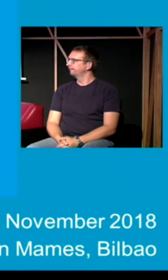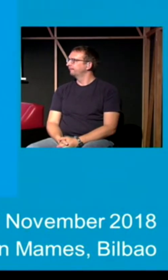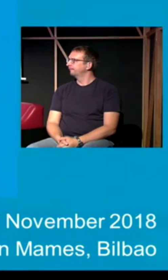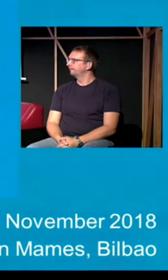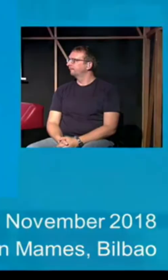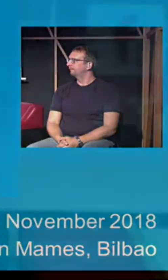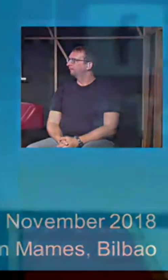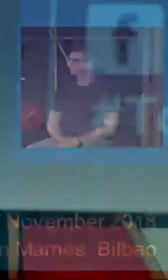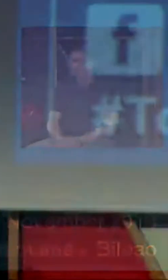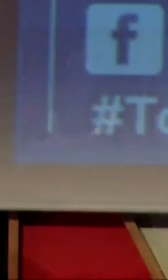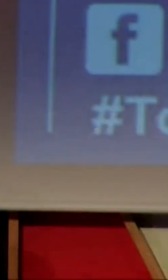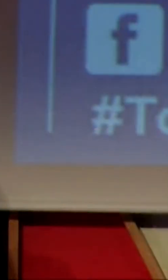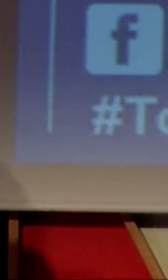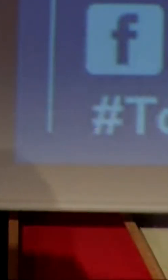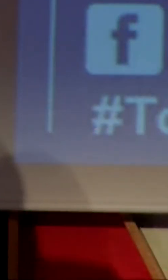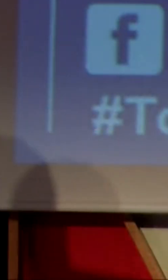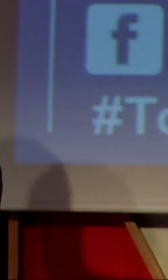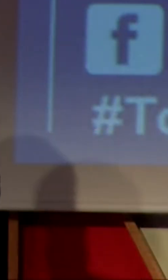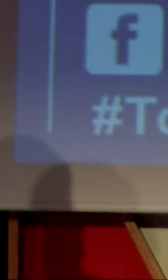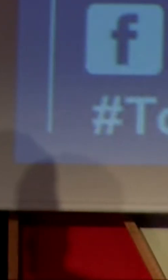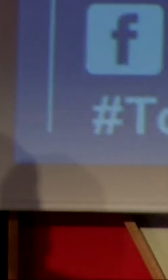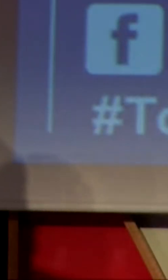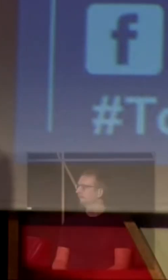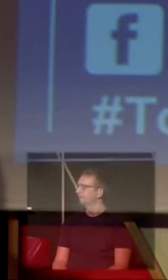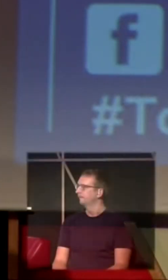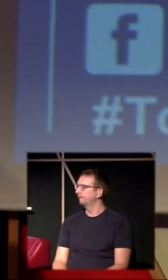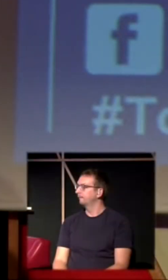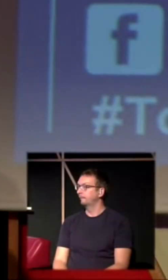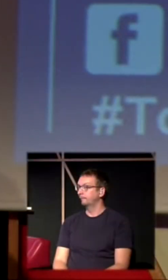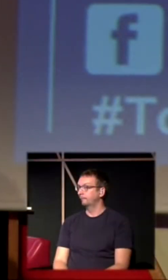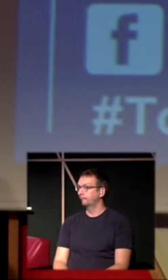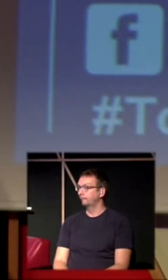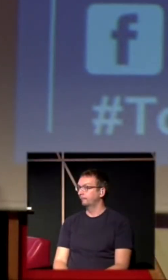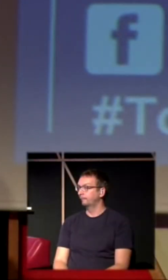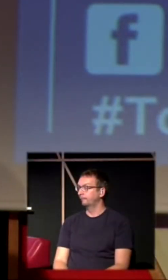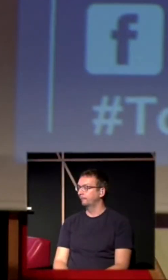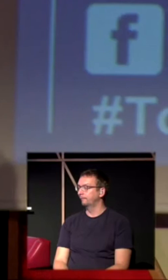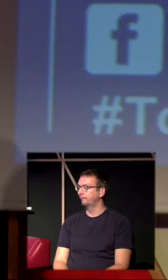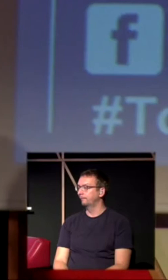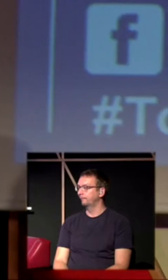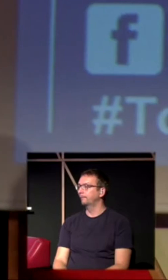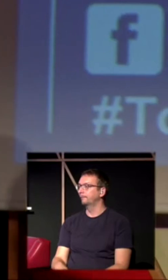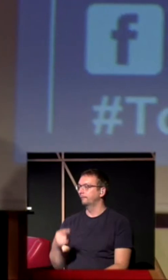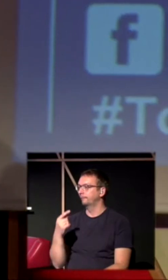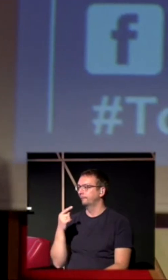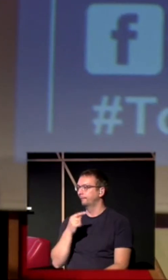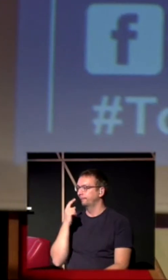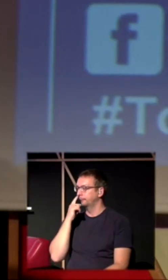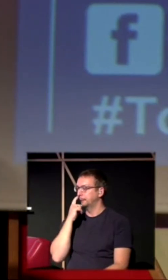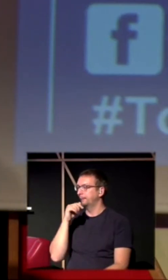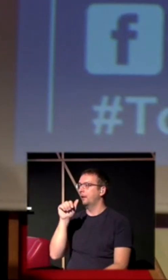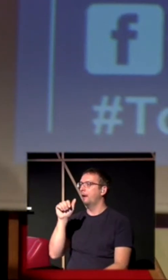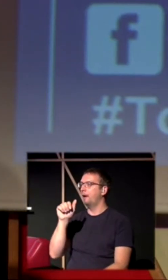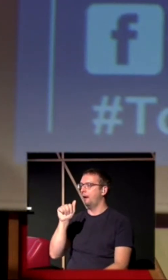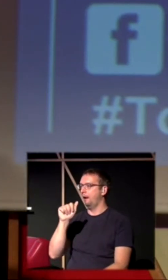So to begin with, those of us that don't have a visual impairment, that is Martin Tyler doing what Martin Tyler does very well. But it is TV, and that's the whole